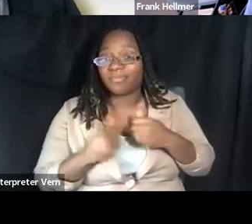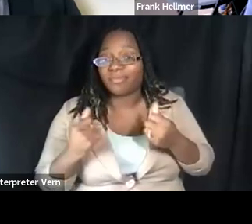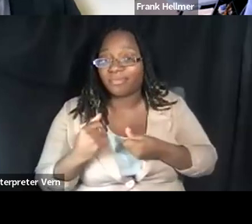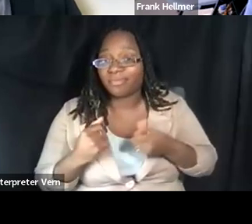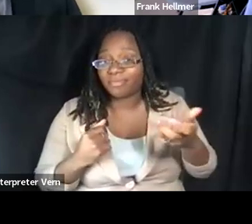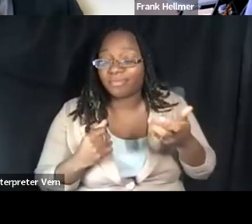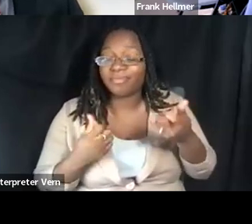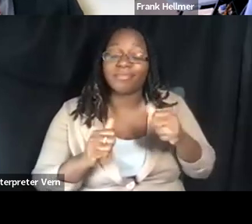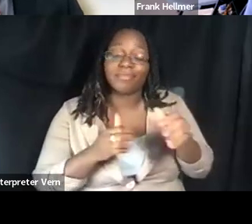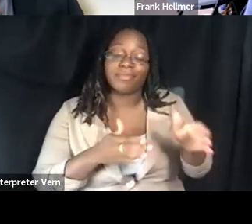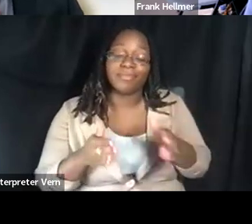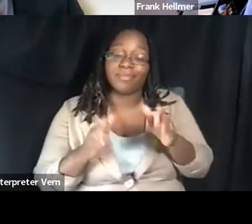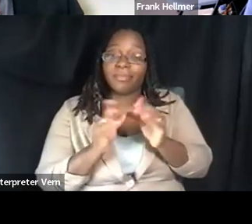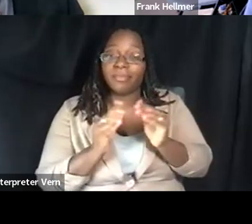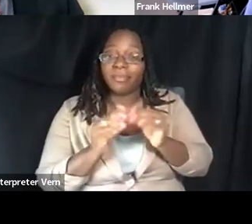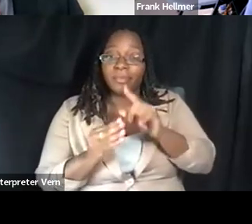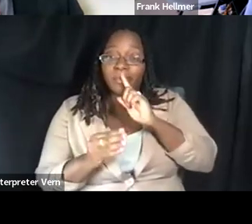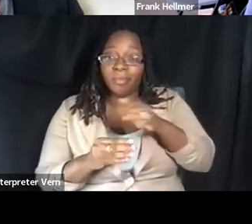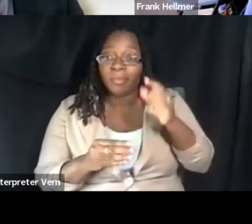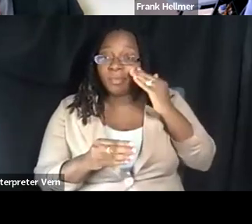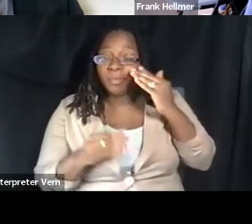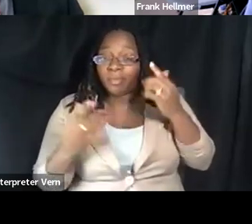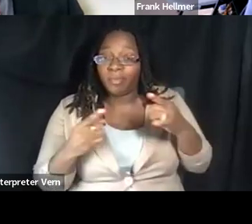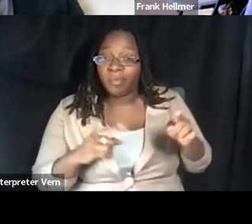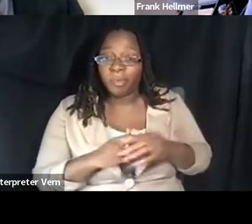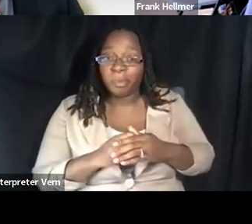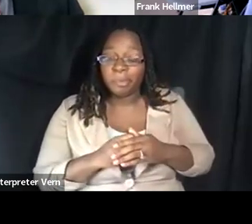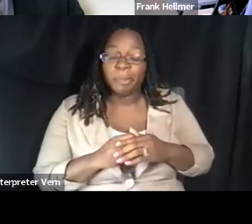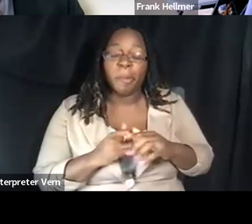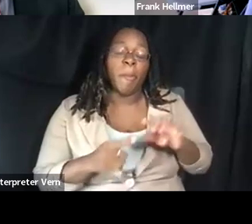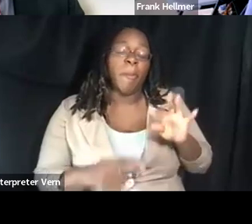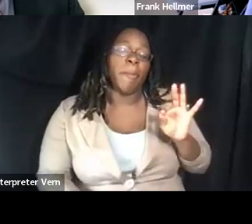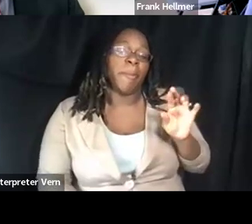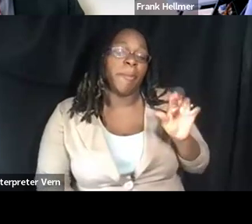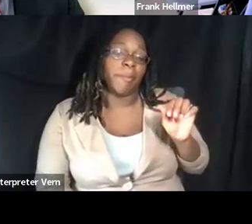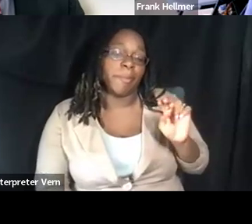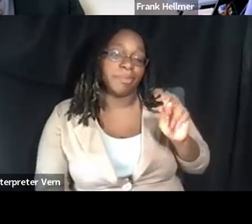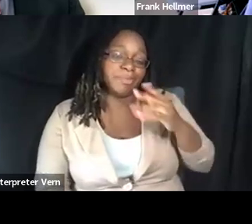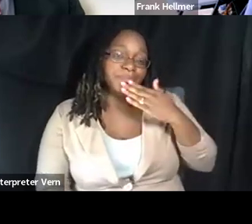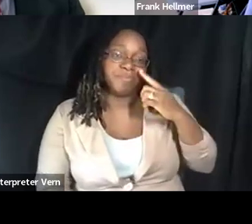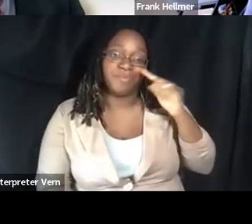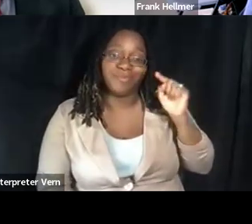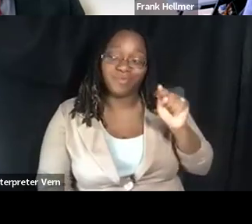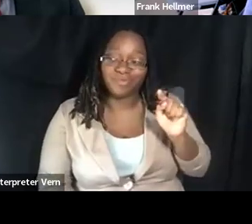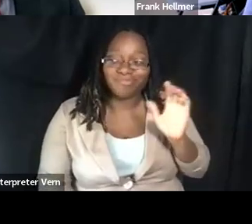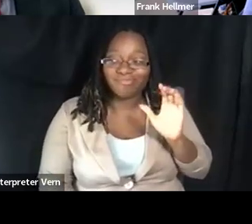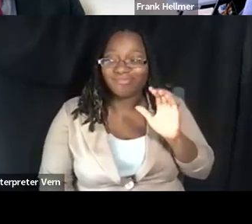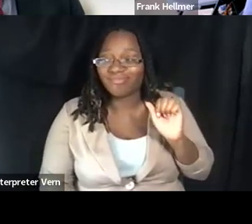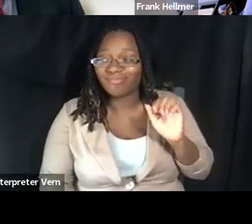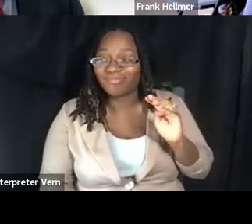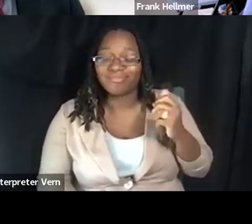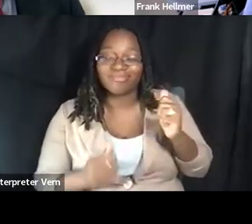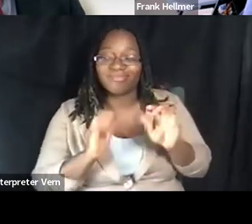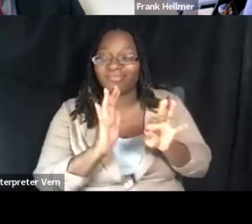keep you informed. But good for you, Frank, for cruising the social media and finding stuff out for